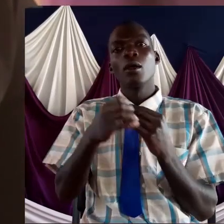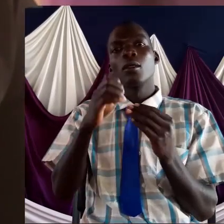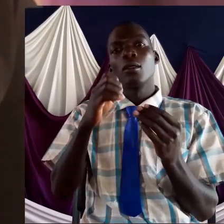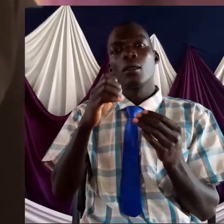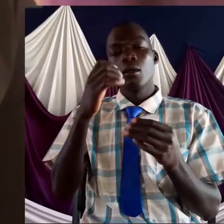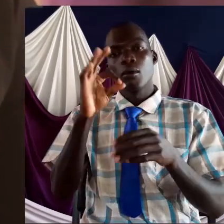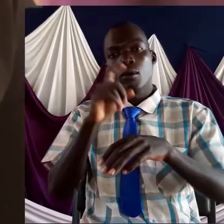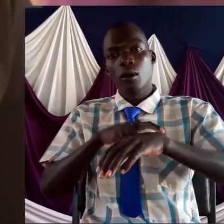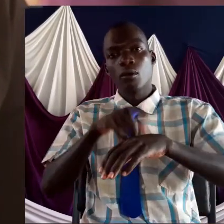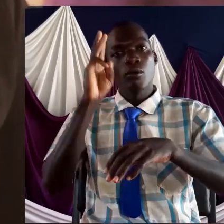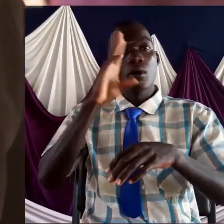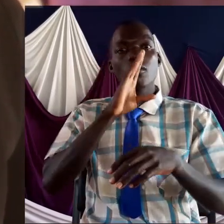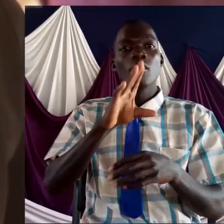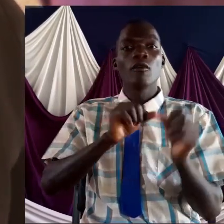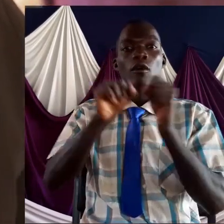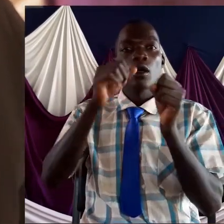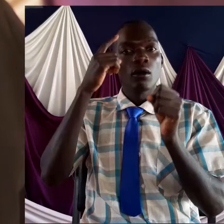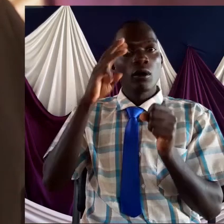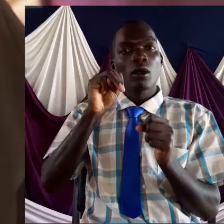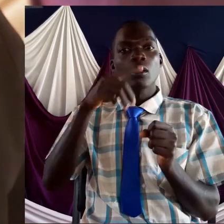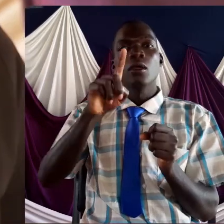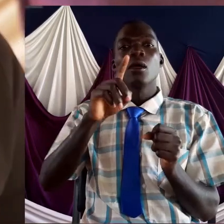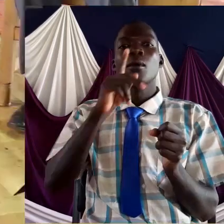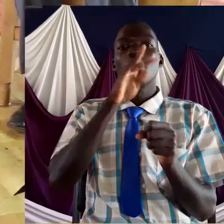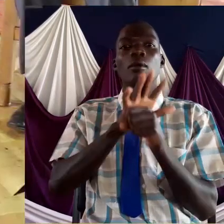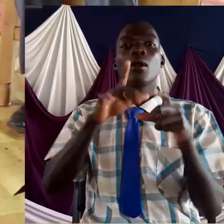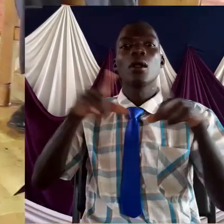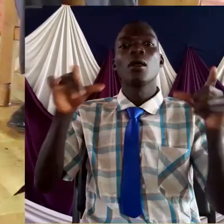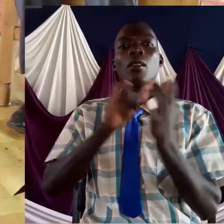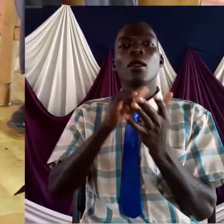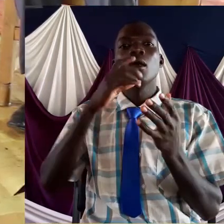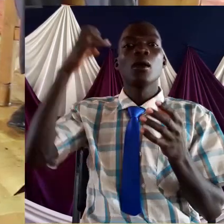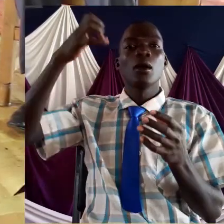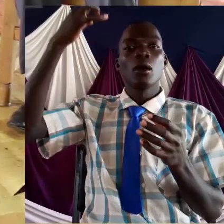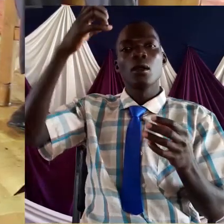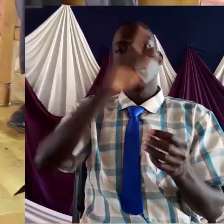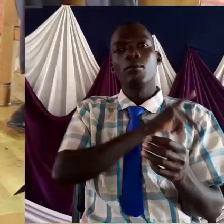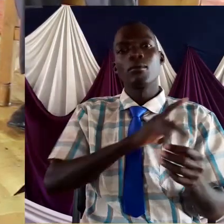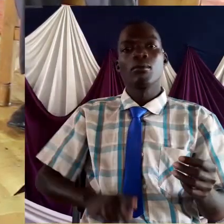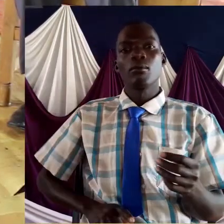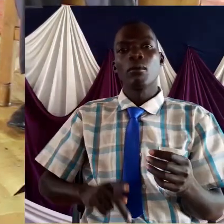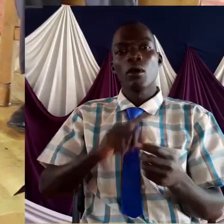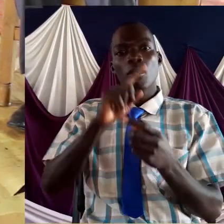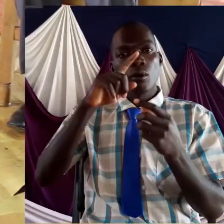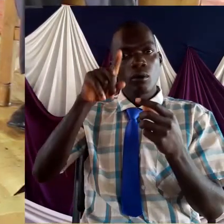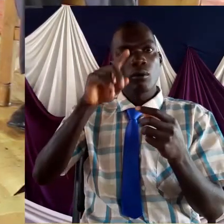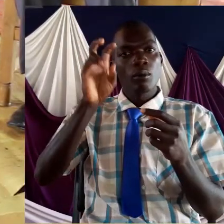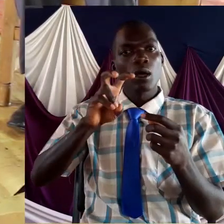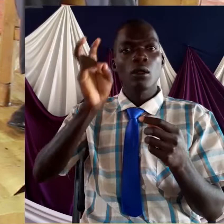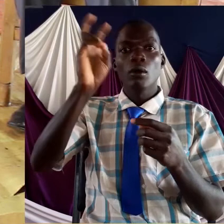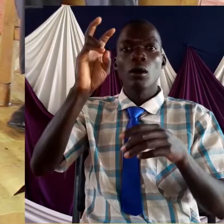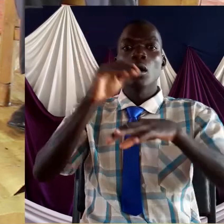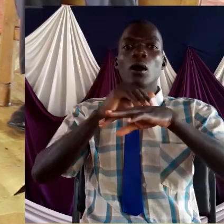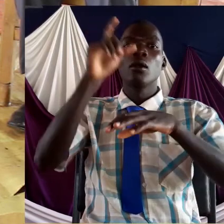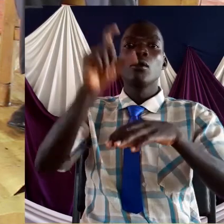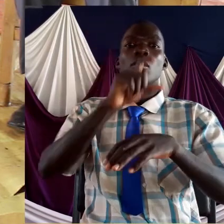the time, you will find yourself in the promised land, that is, eternal kingdom? Let us look up to Jesus, so